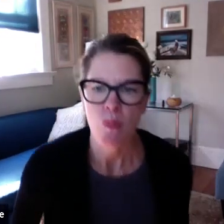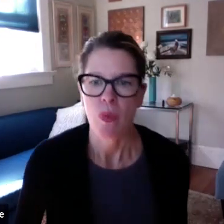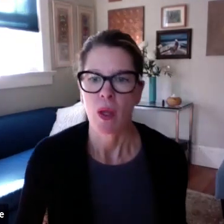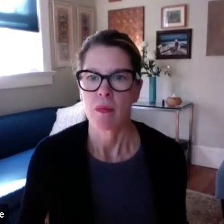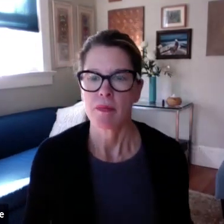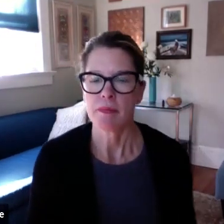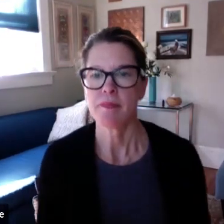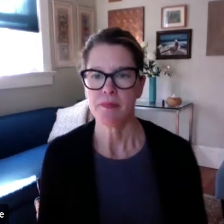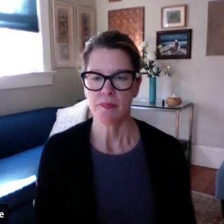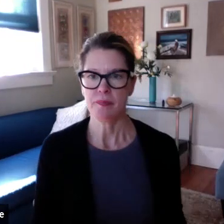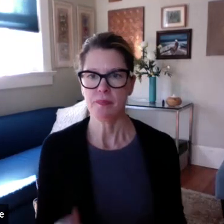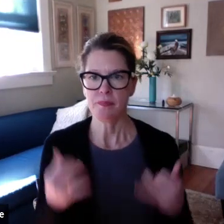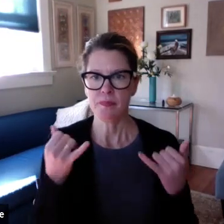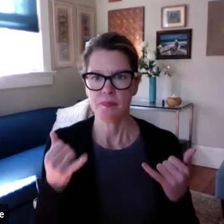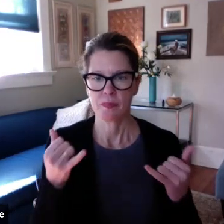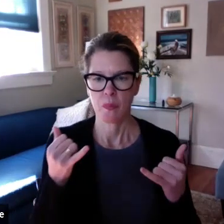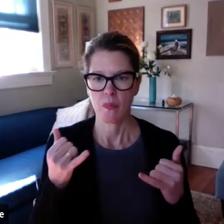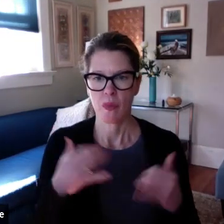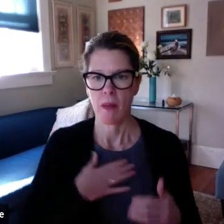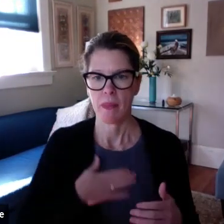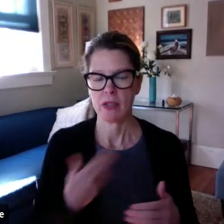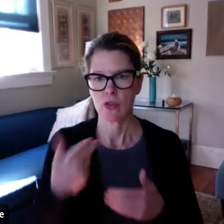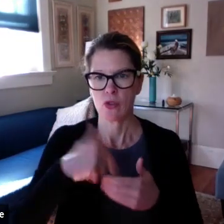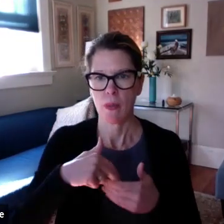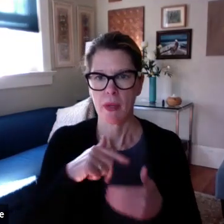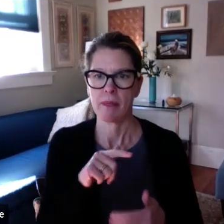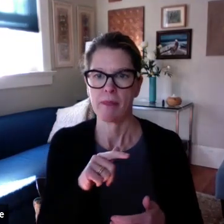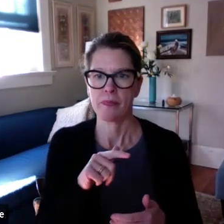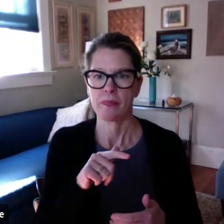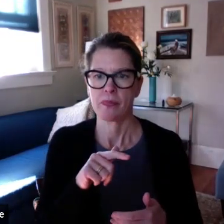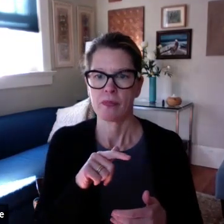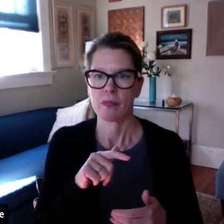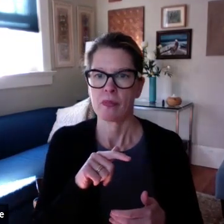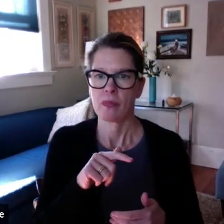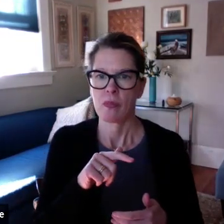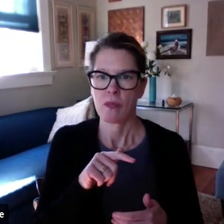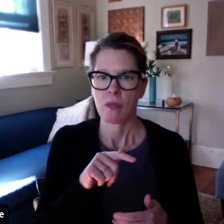Will you please join me on number 26 in the hymnal, O Gracious Light.